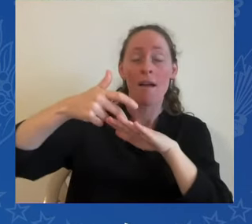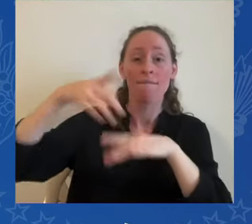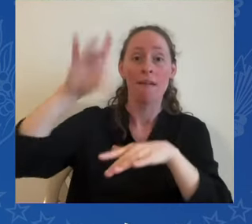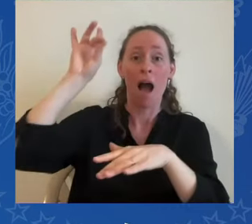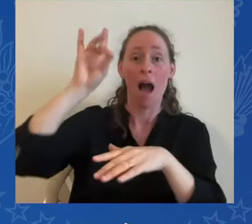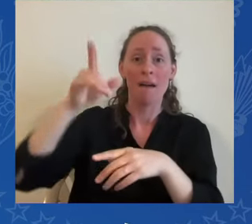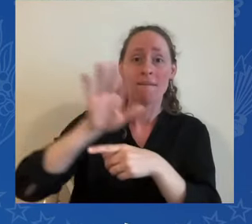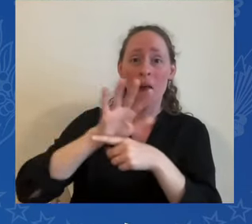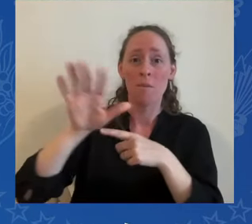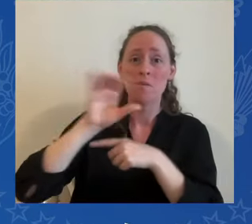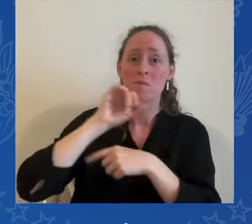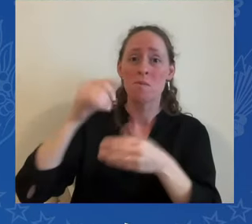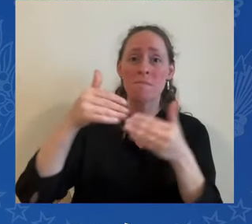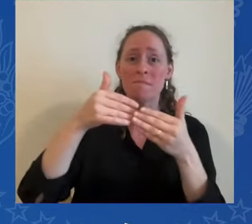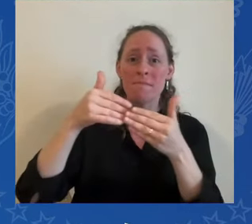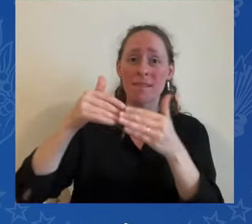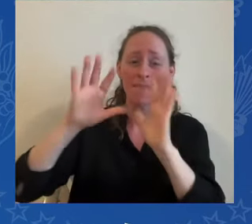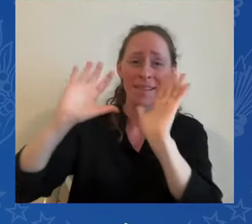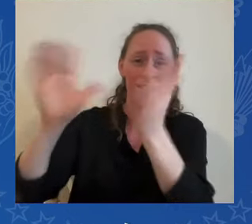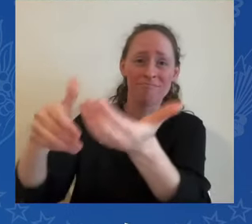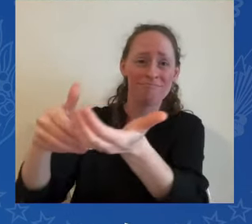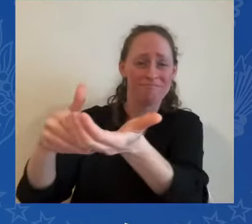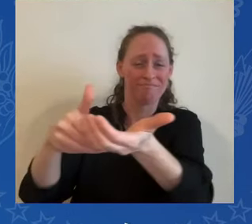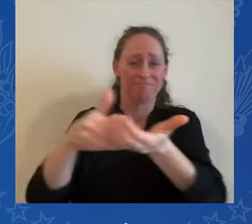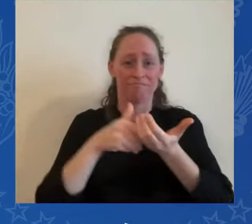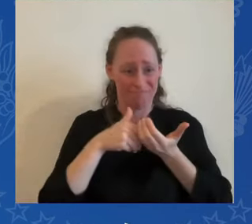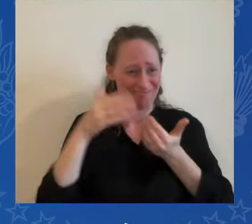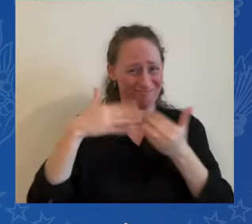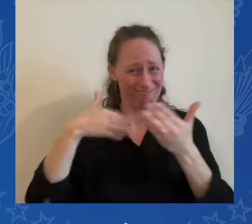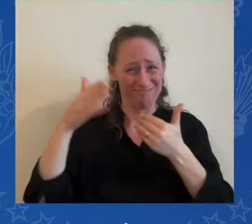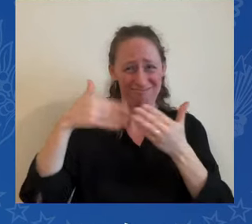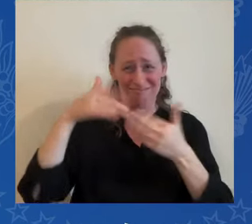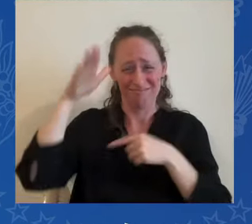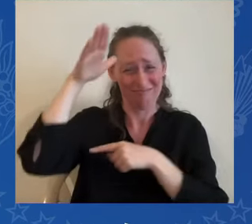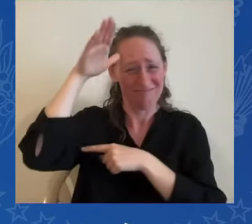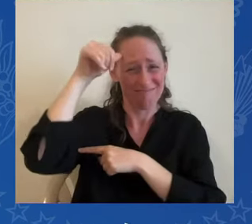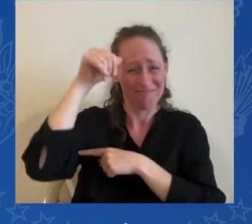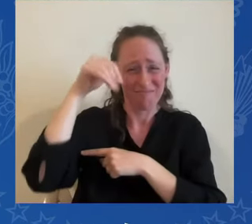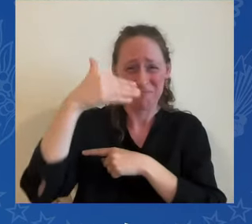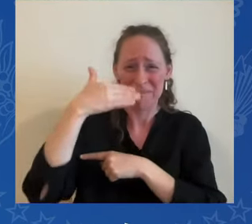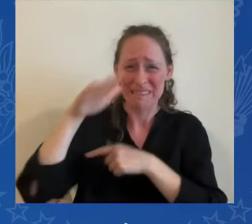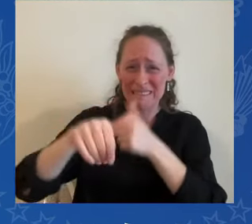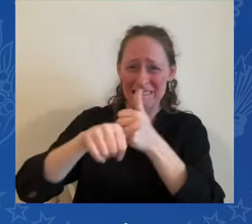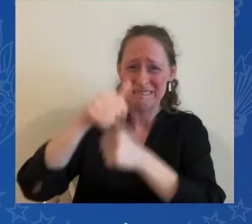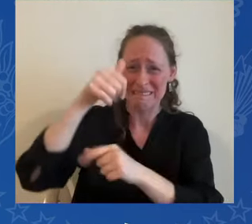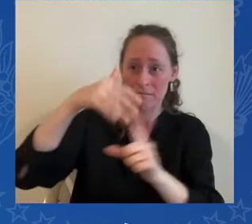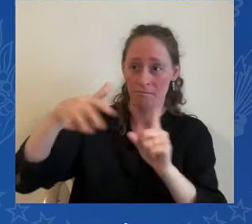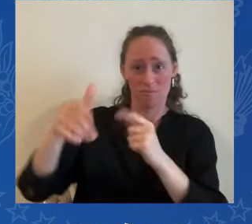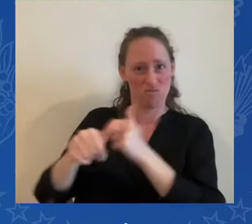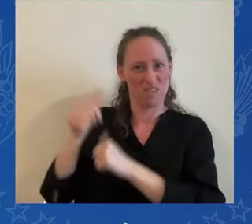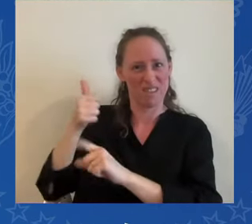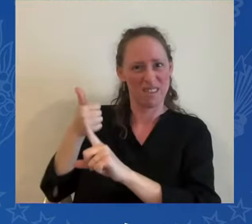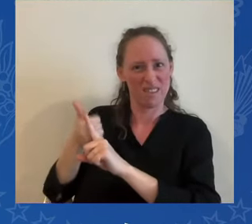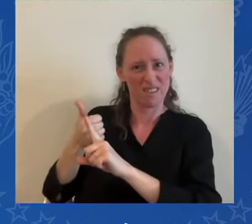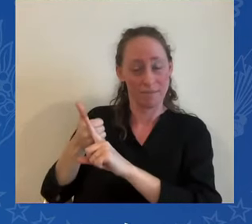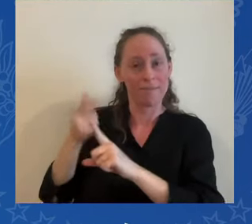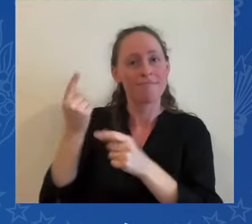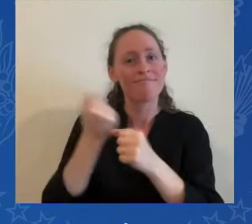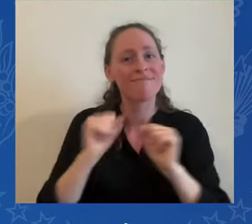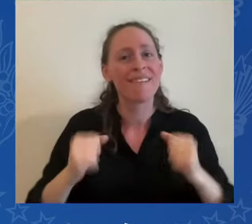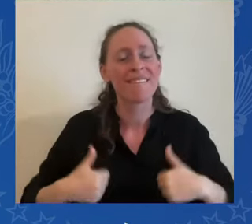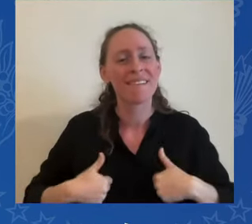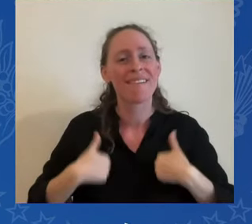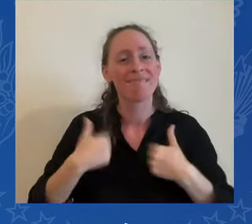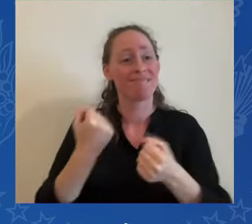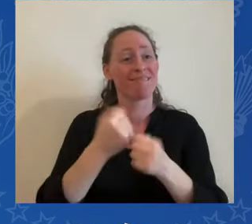determination under punishing conditions and willingness to put himself at grave risk save the child's life and embodies the strength and